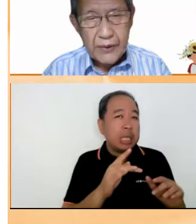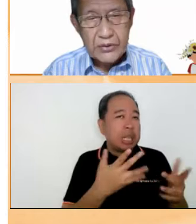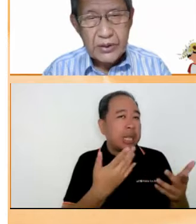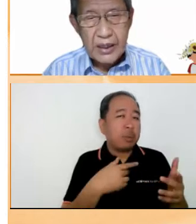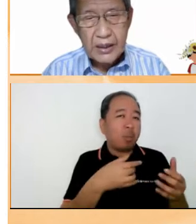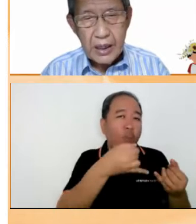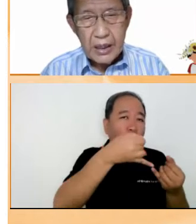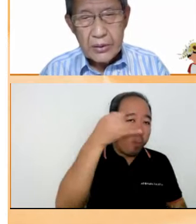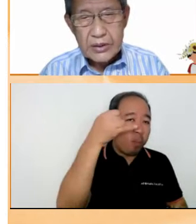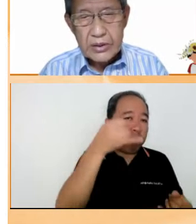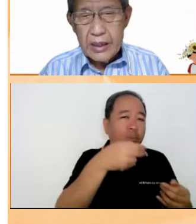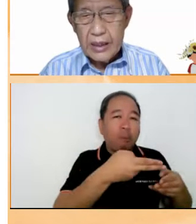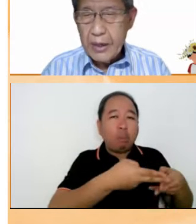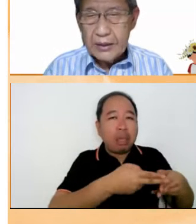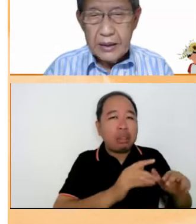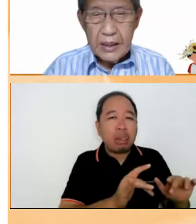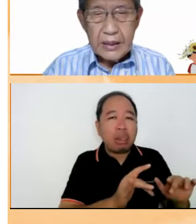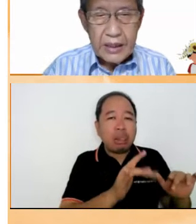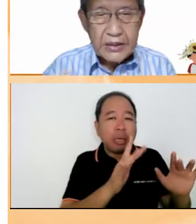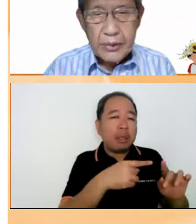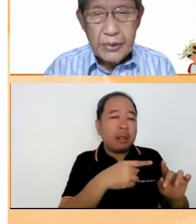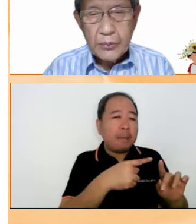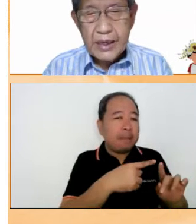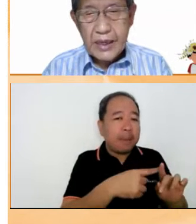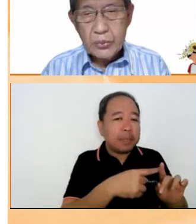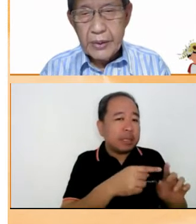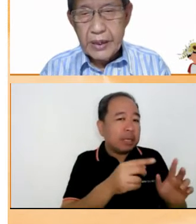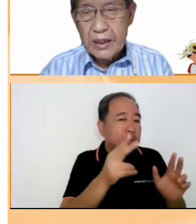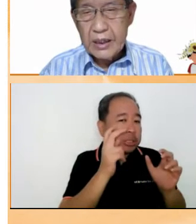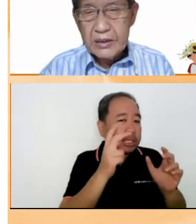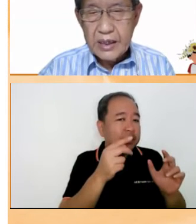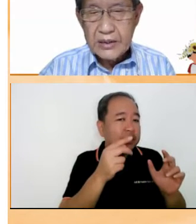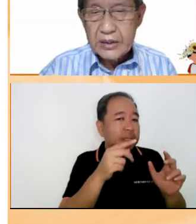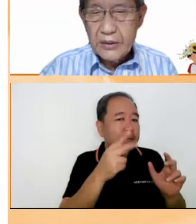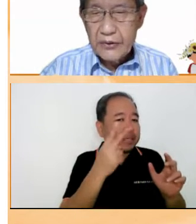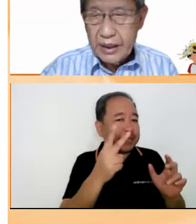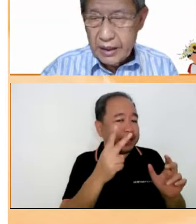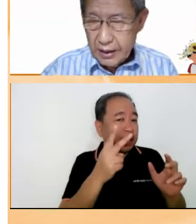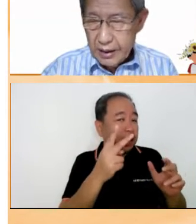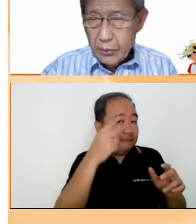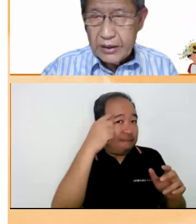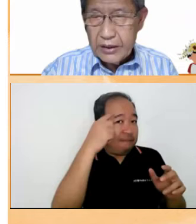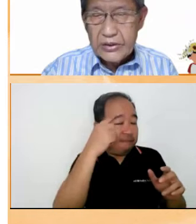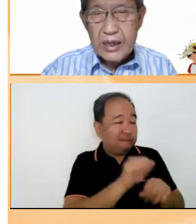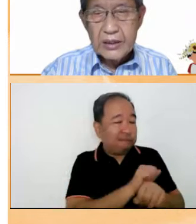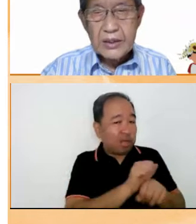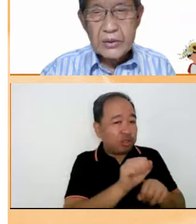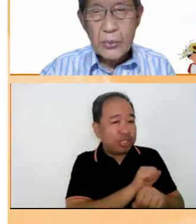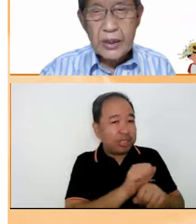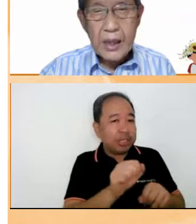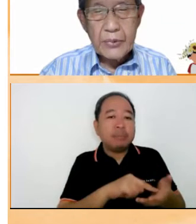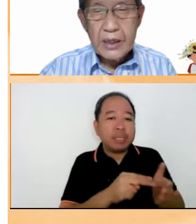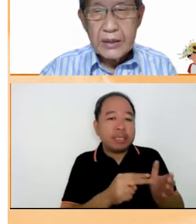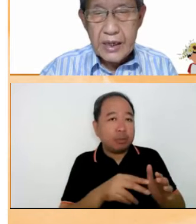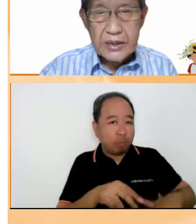executive functioning but this can be offset with parental sensitivity when the child is